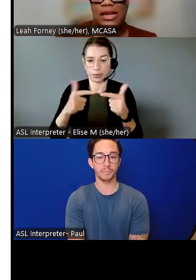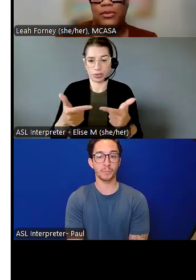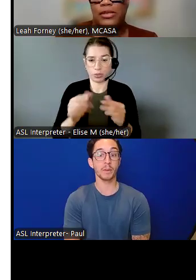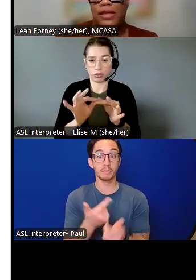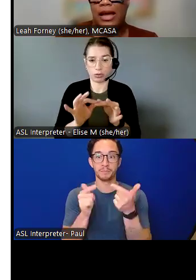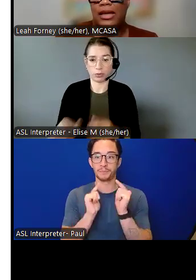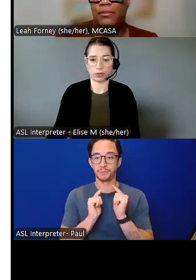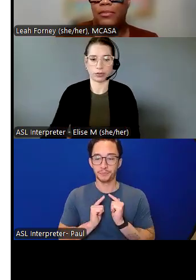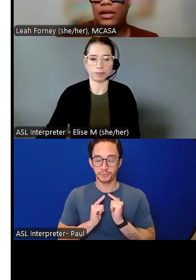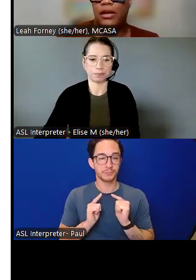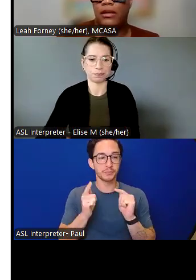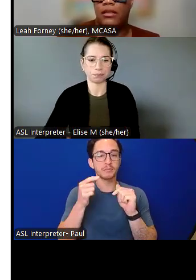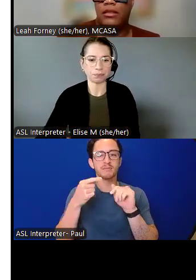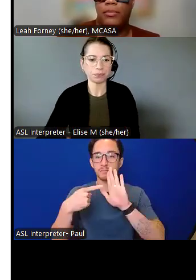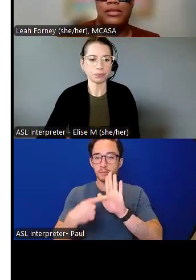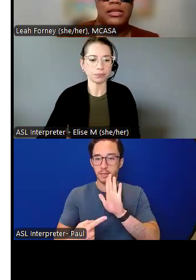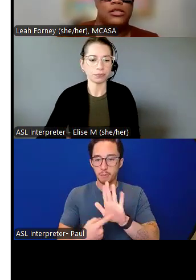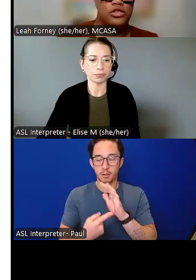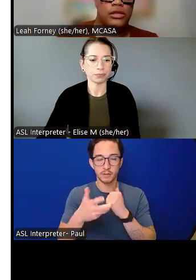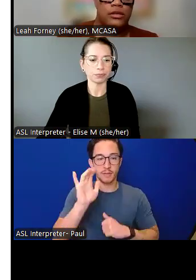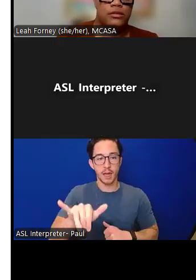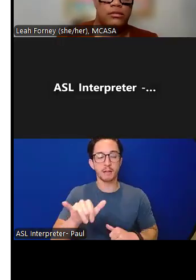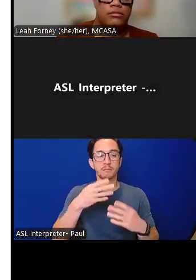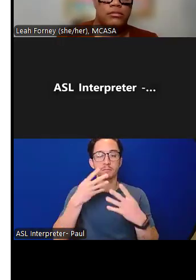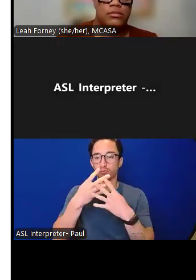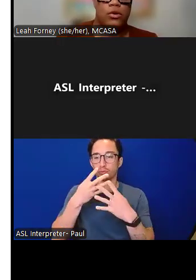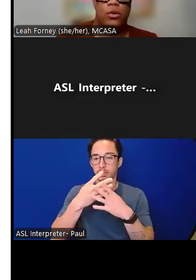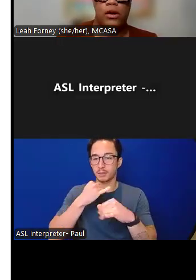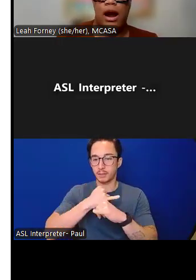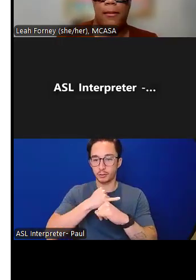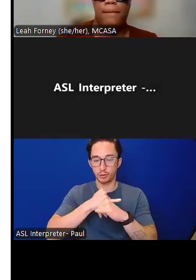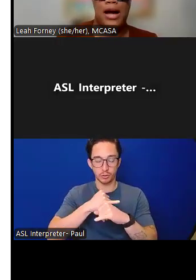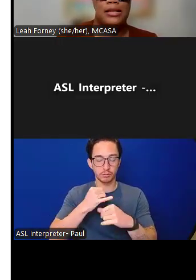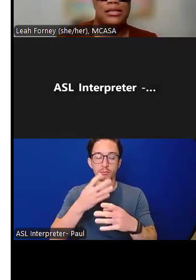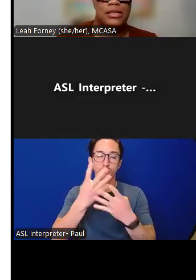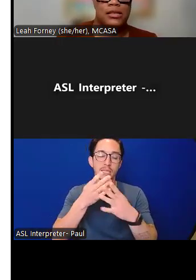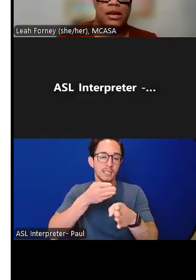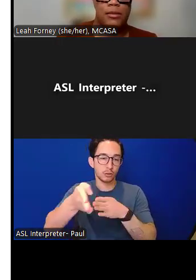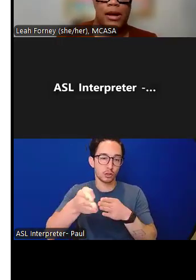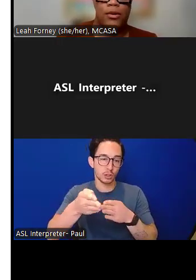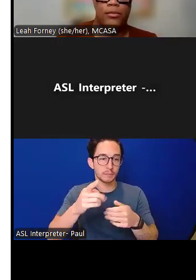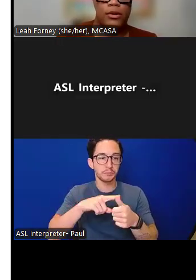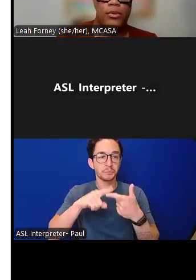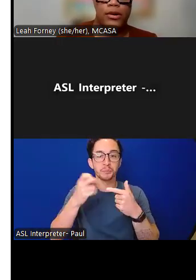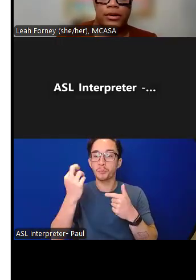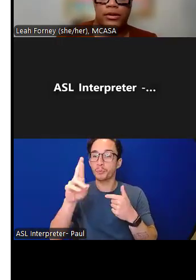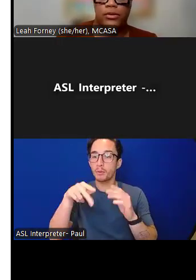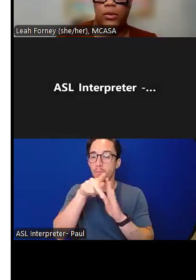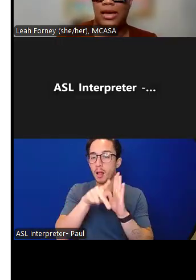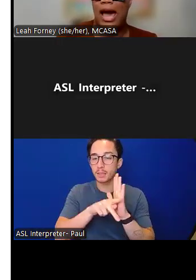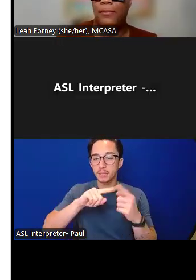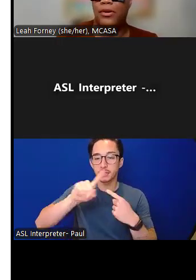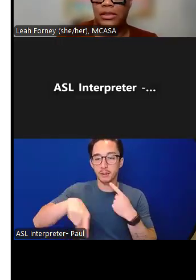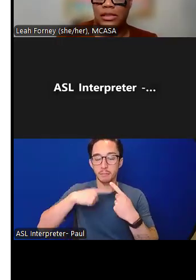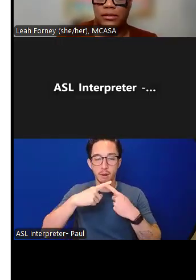So, examples of that can be the prison industry, or our policies about the border,